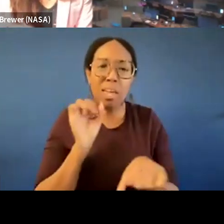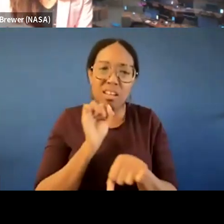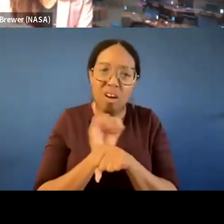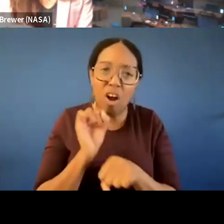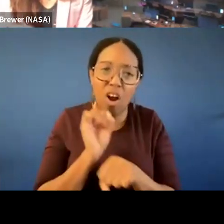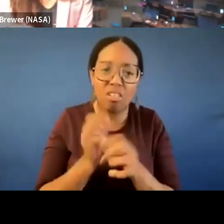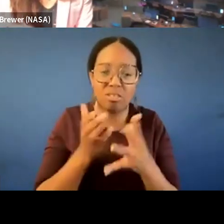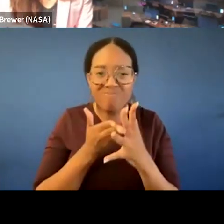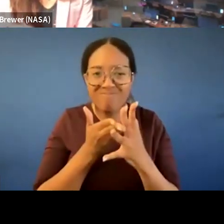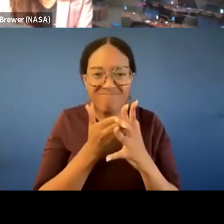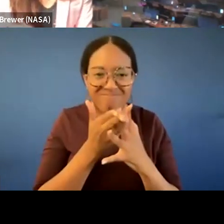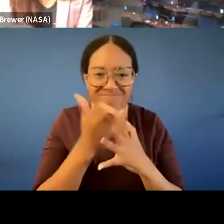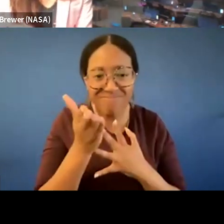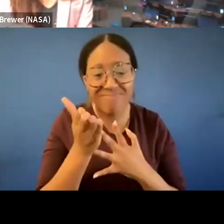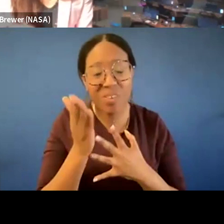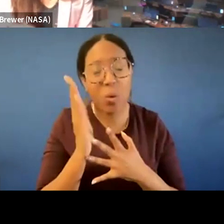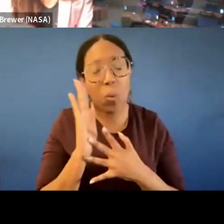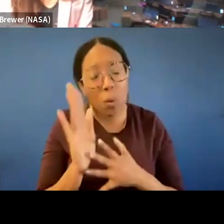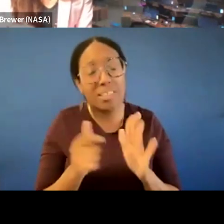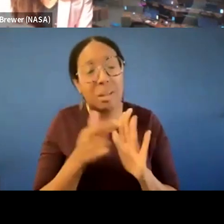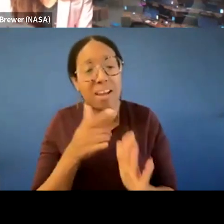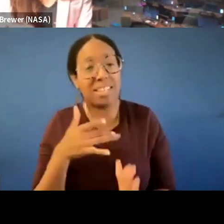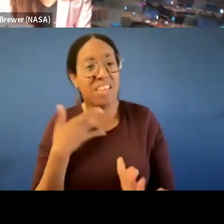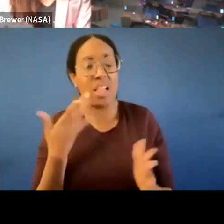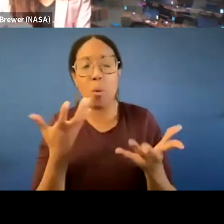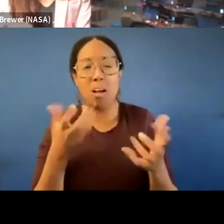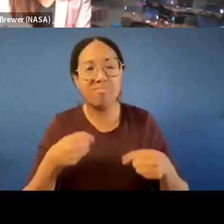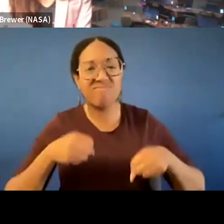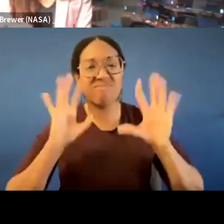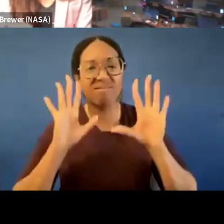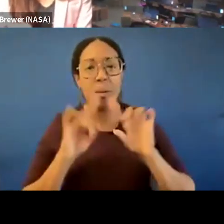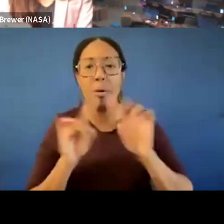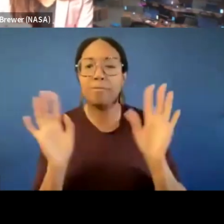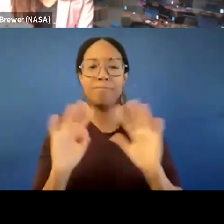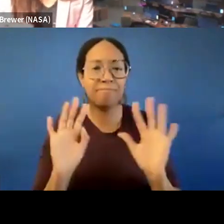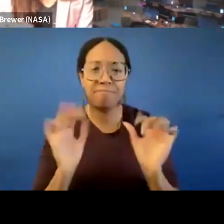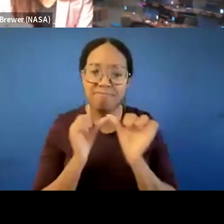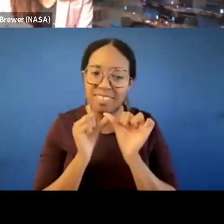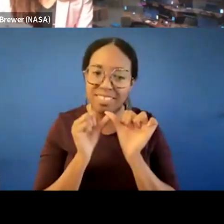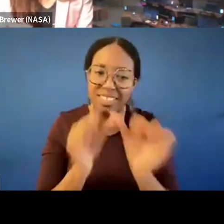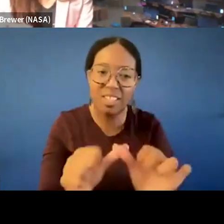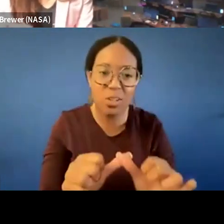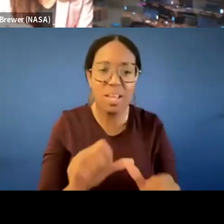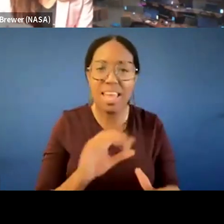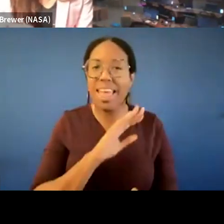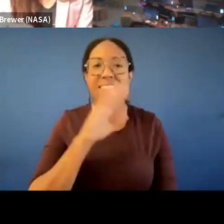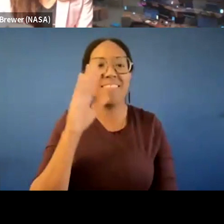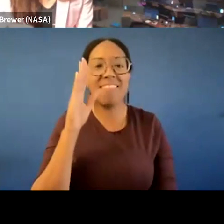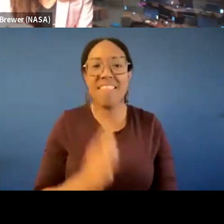have moments where you want to give up, but please just keep going and never surrender